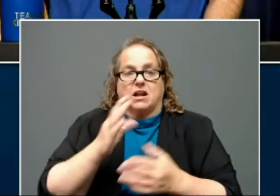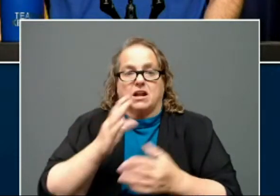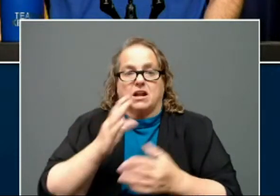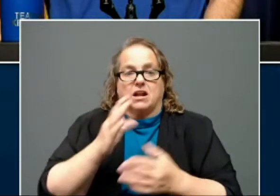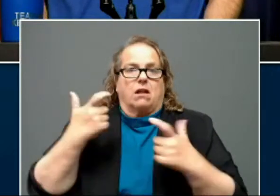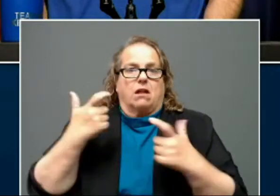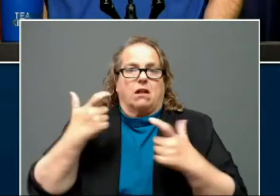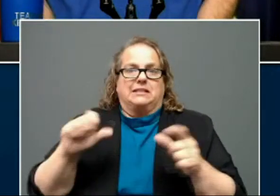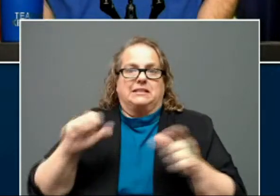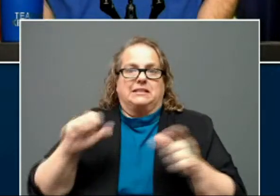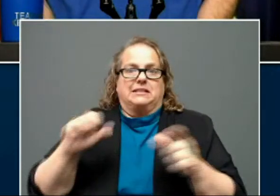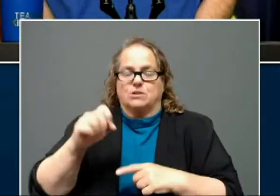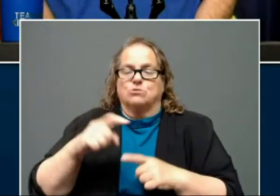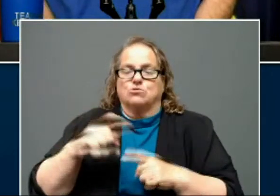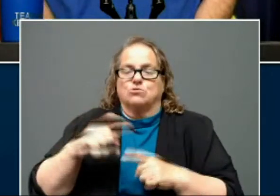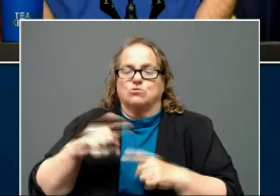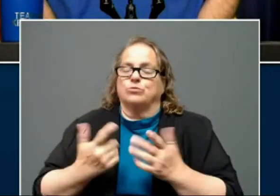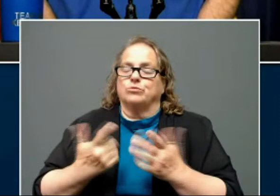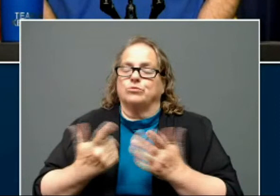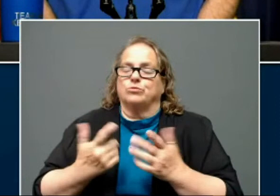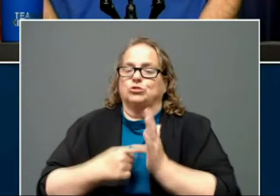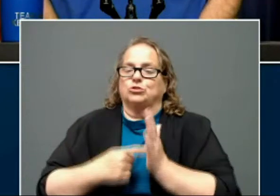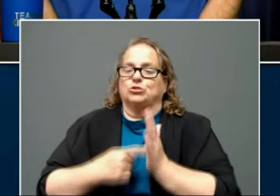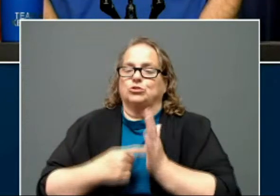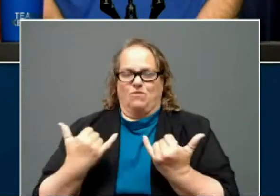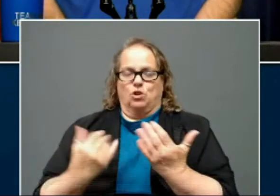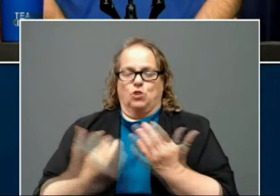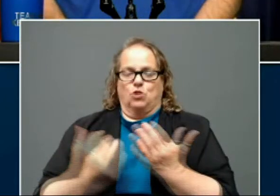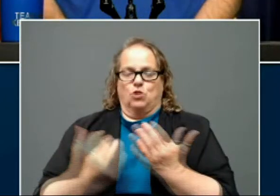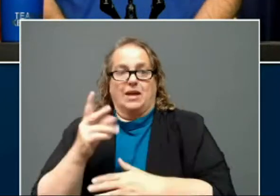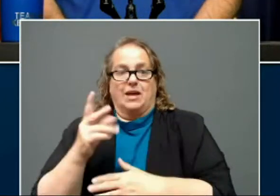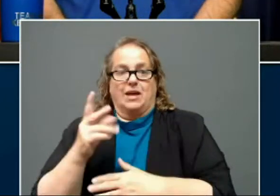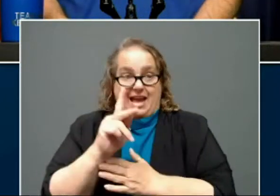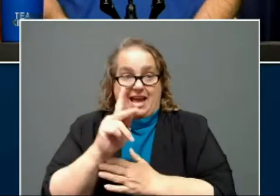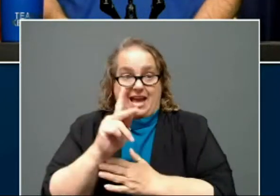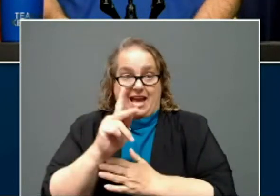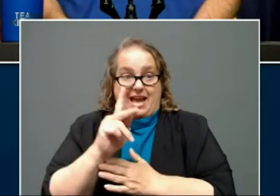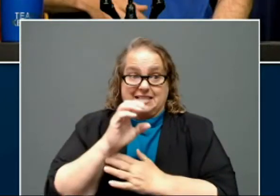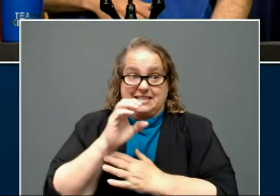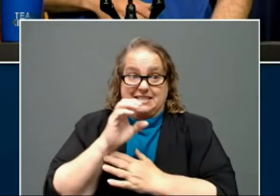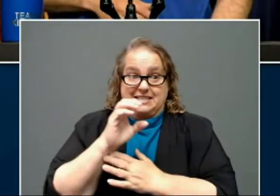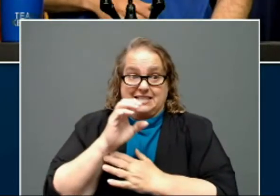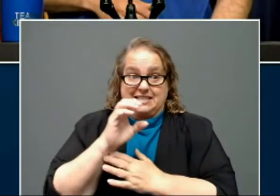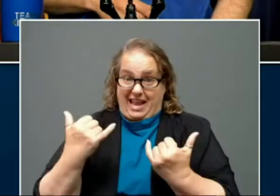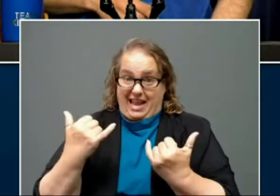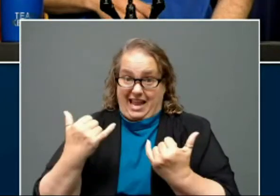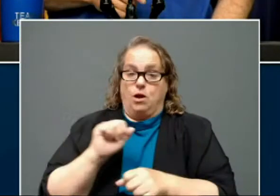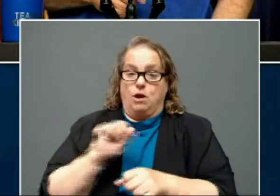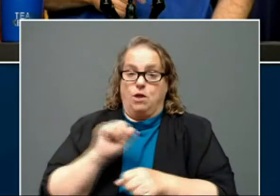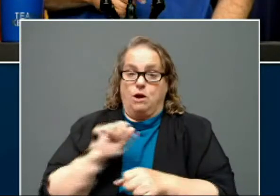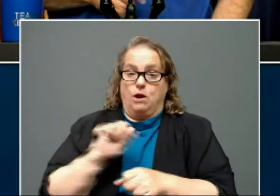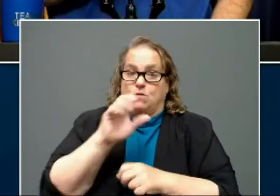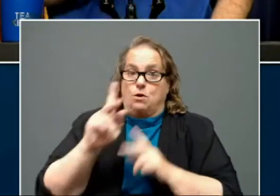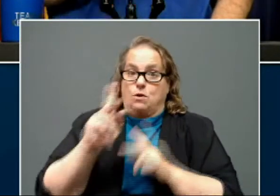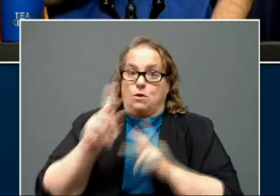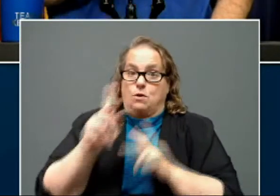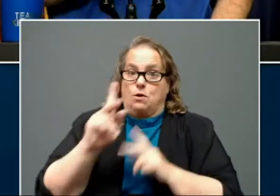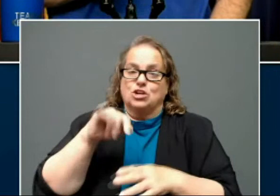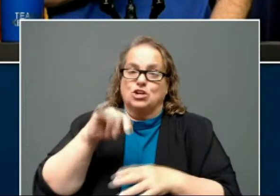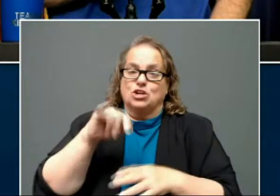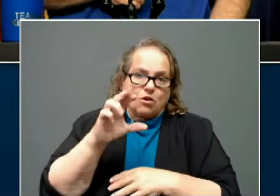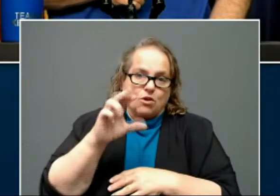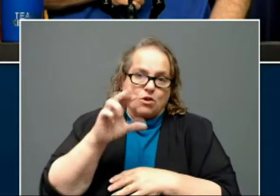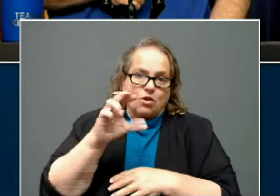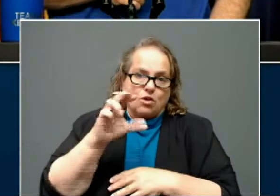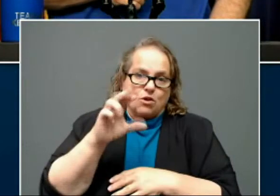recent growth. KCC currently employs more than 500 people at two facilities in Jeffersontown, where it manufactures